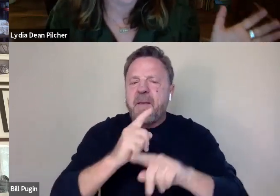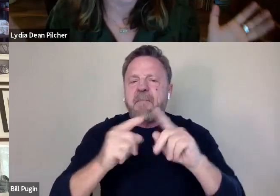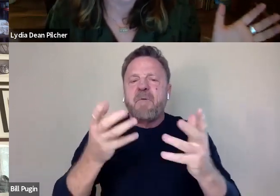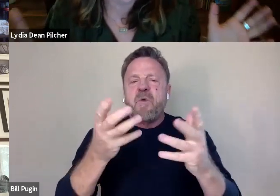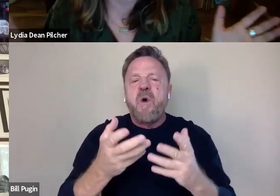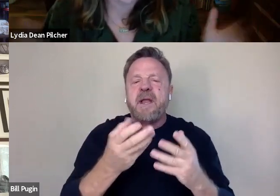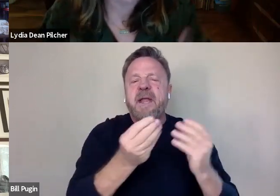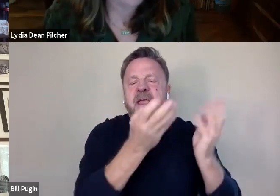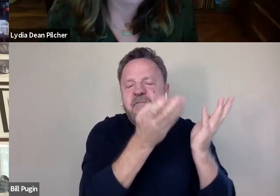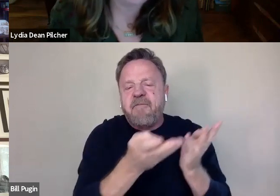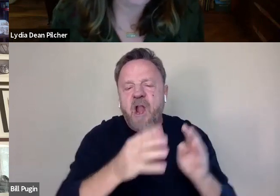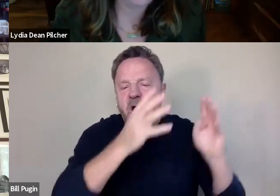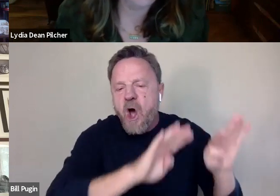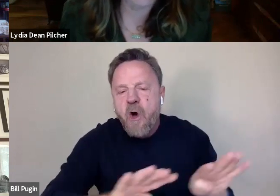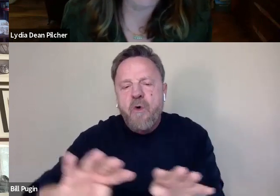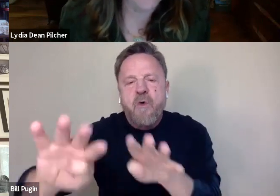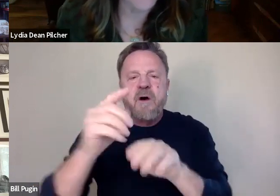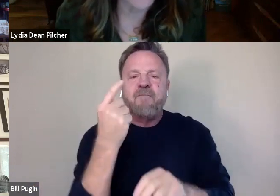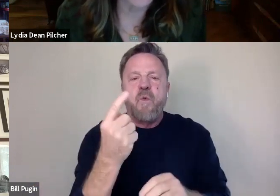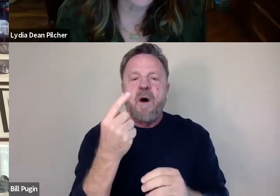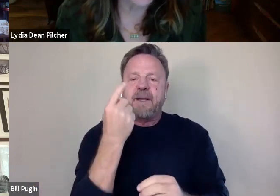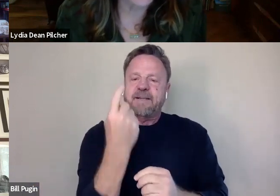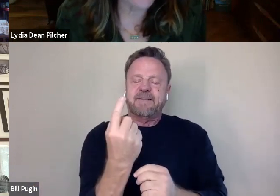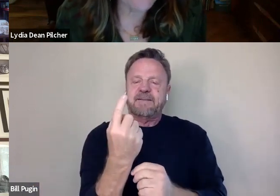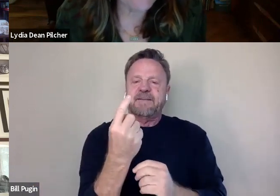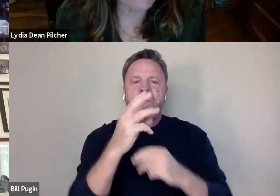felt like one singular world.